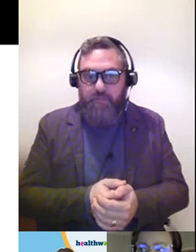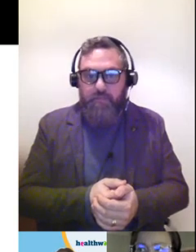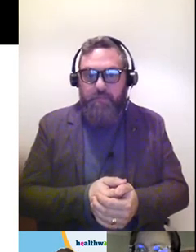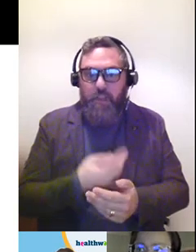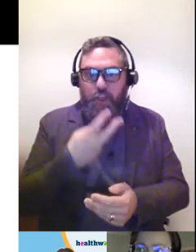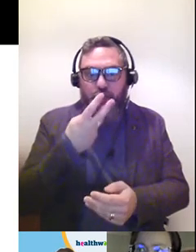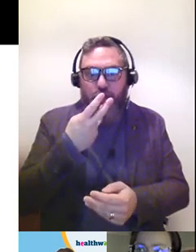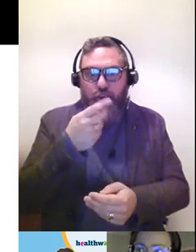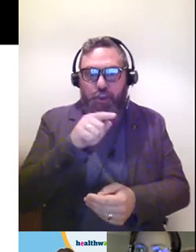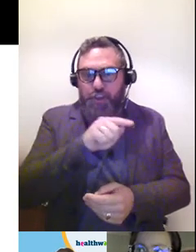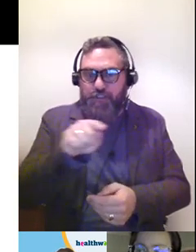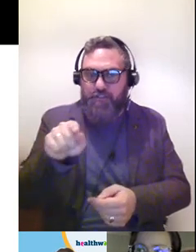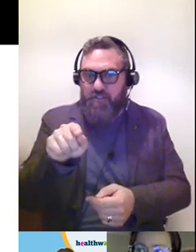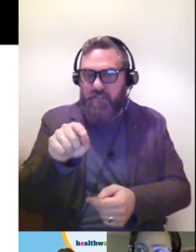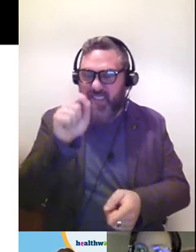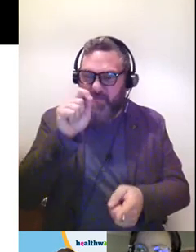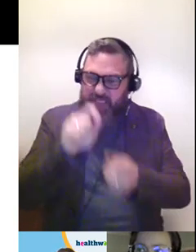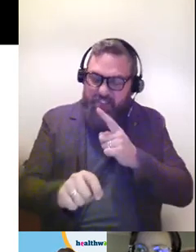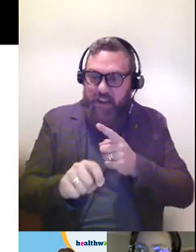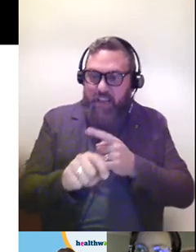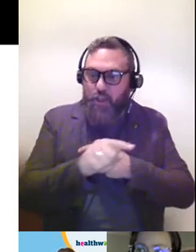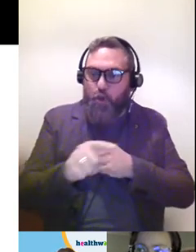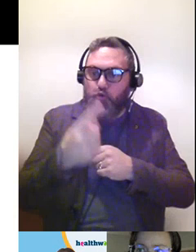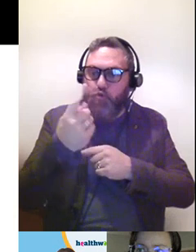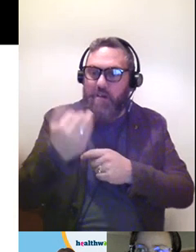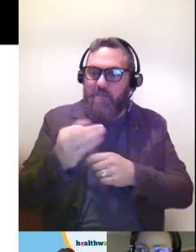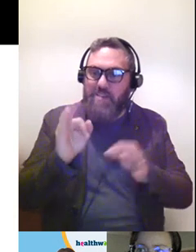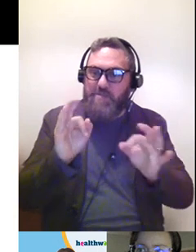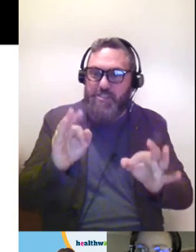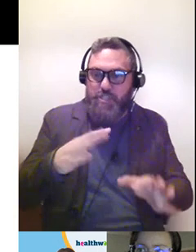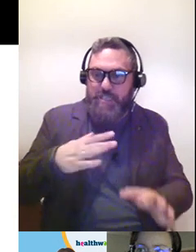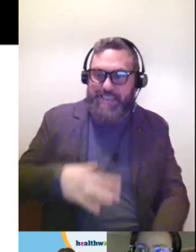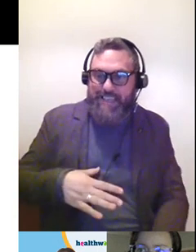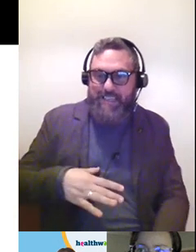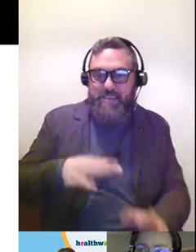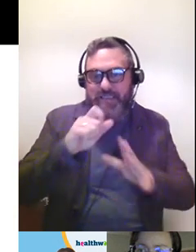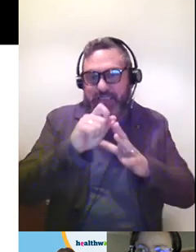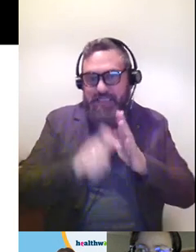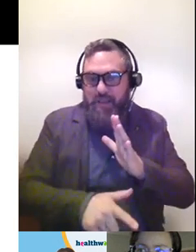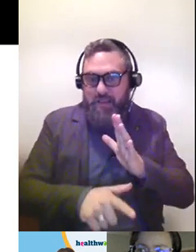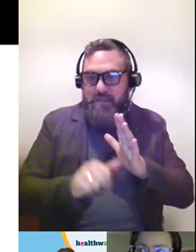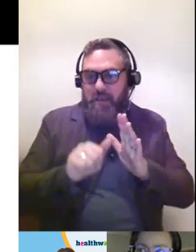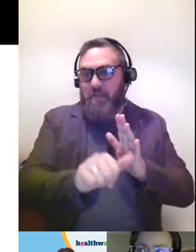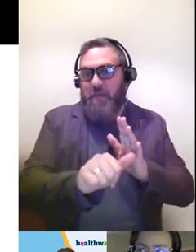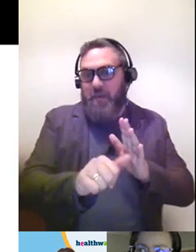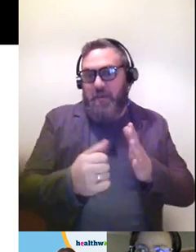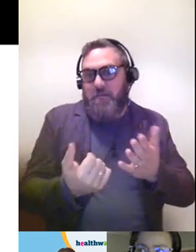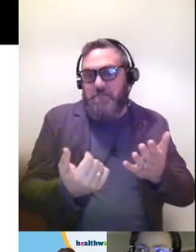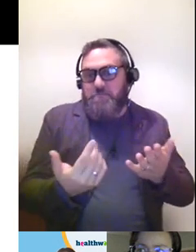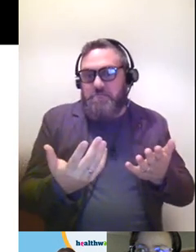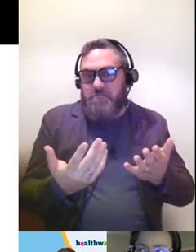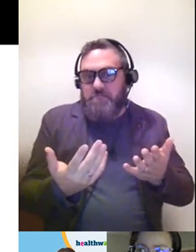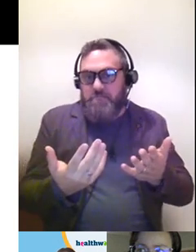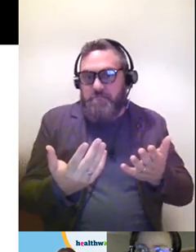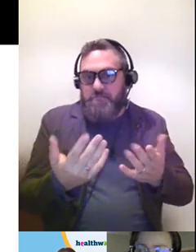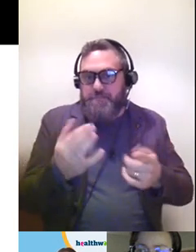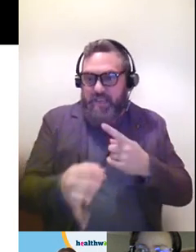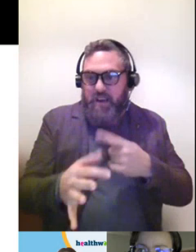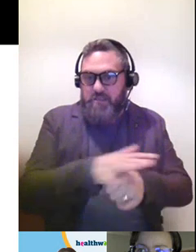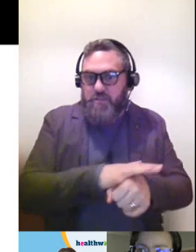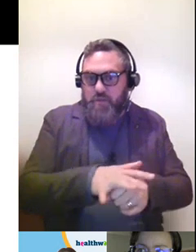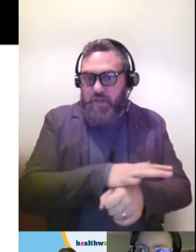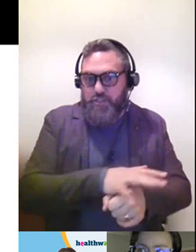recognizing the challenges that children with special educational needs and disabilities have, and thinking about how we